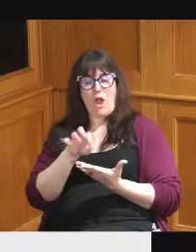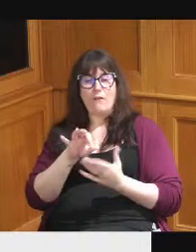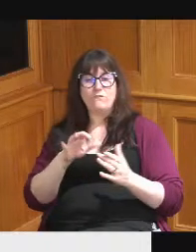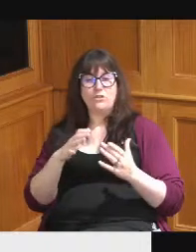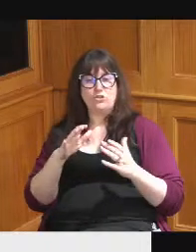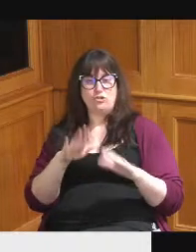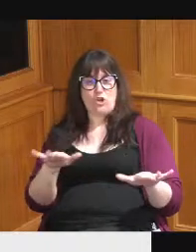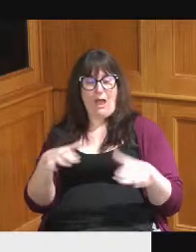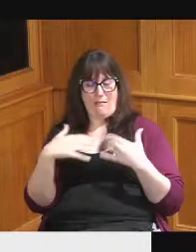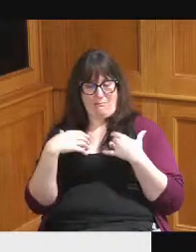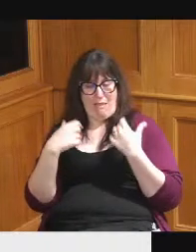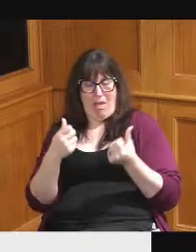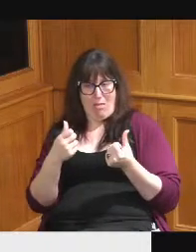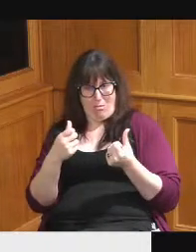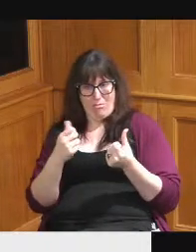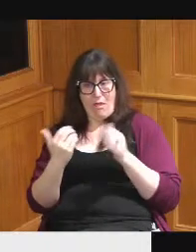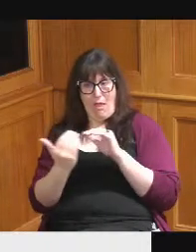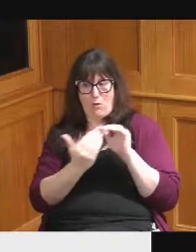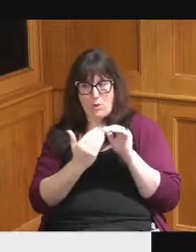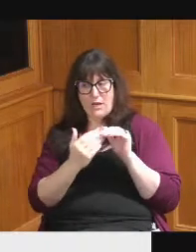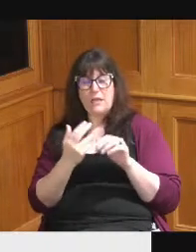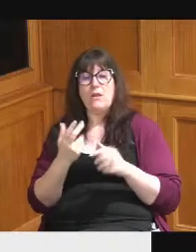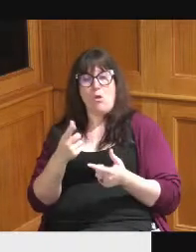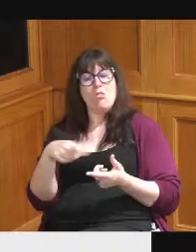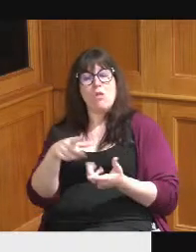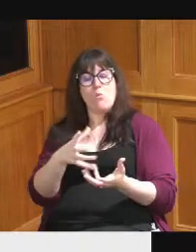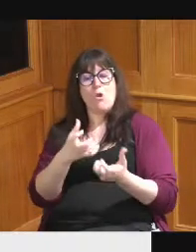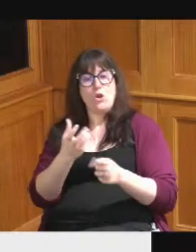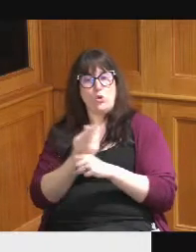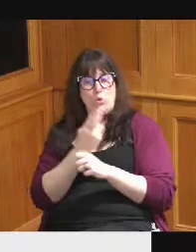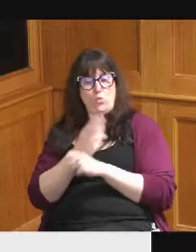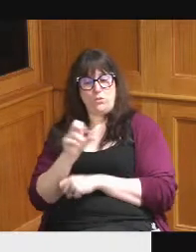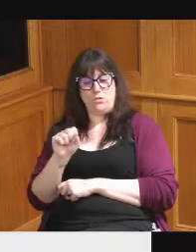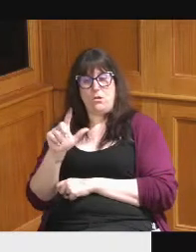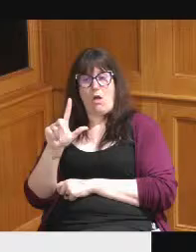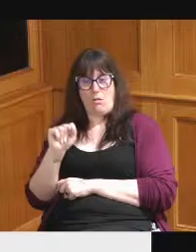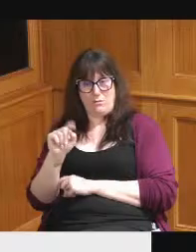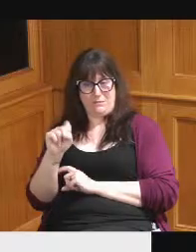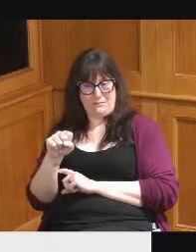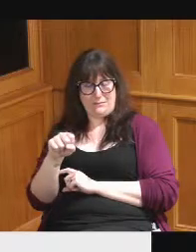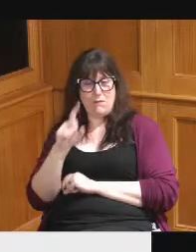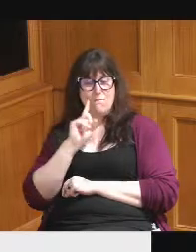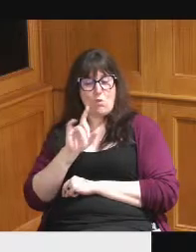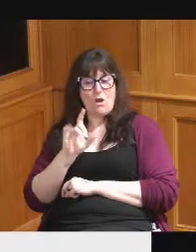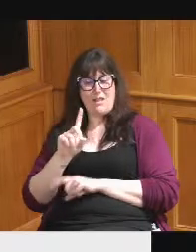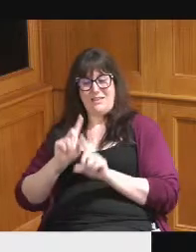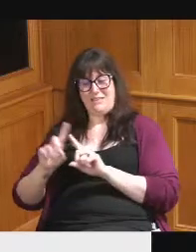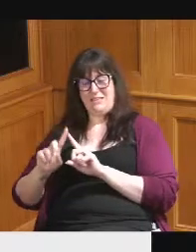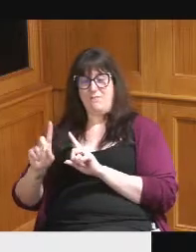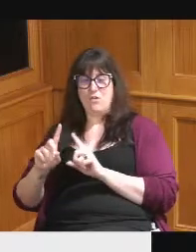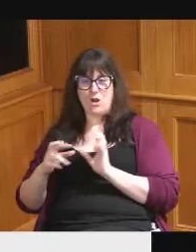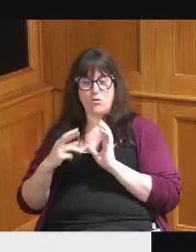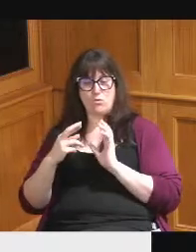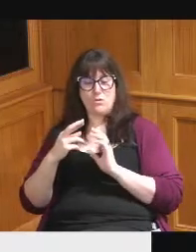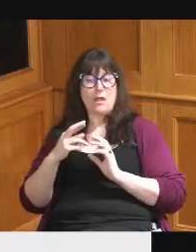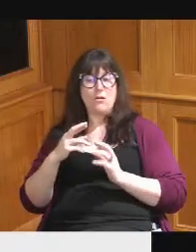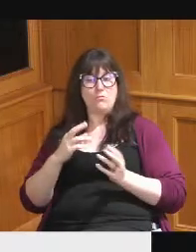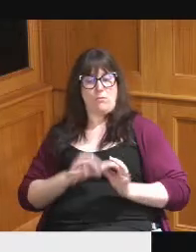is planning to utilize SALT for dashboards and analyses that are relevant to child health in